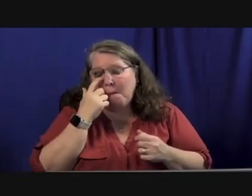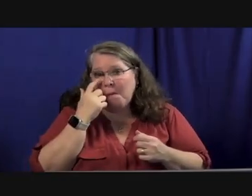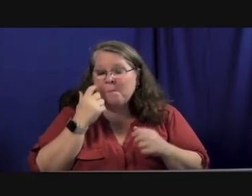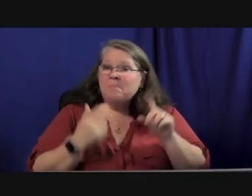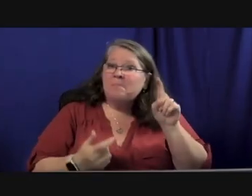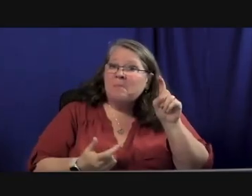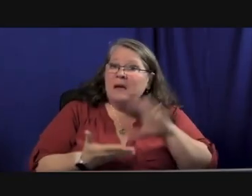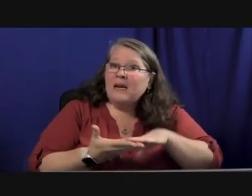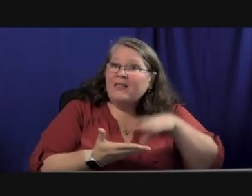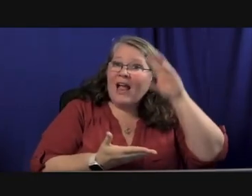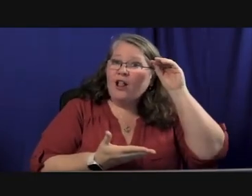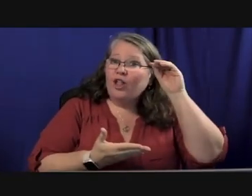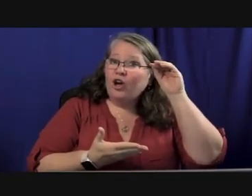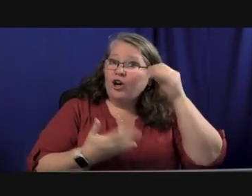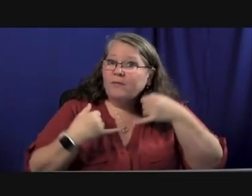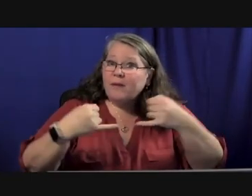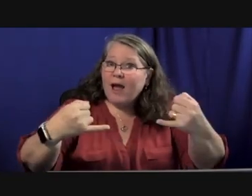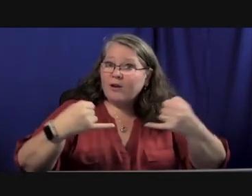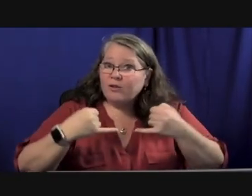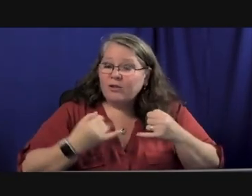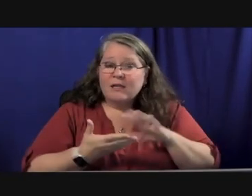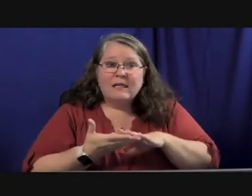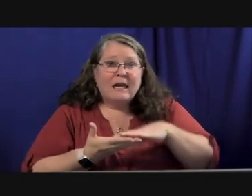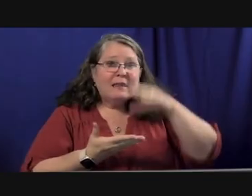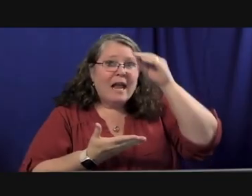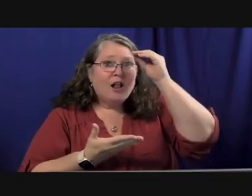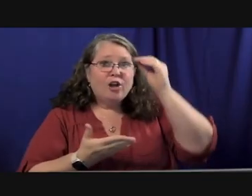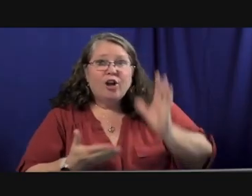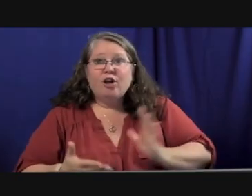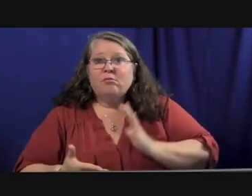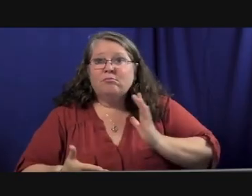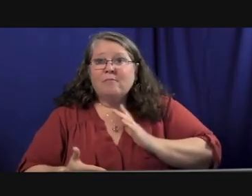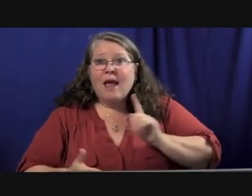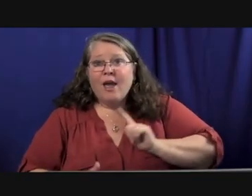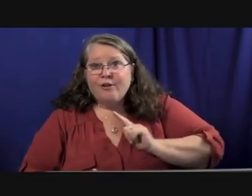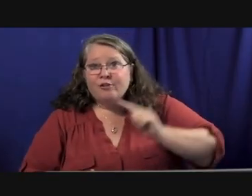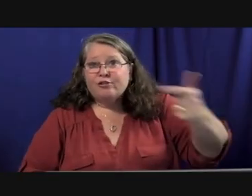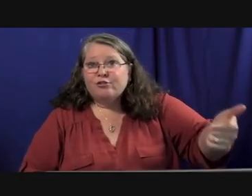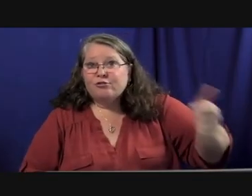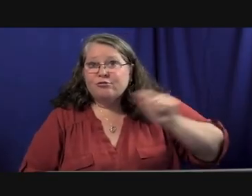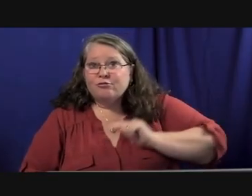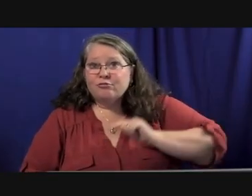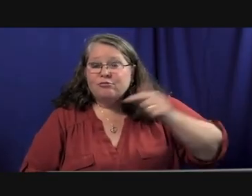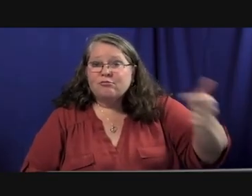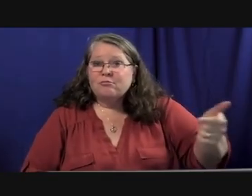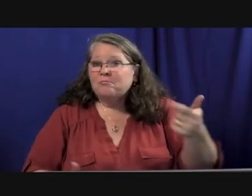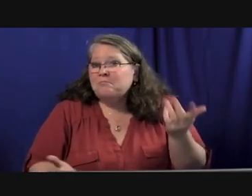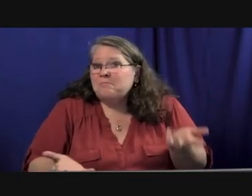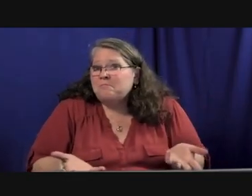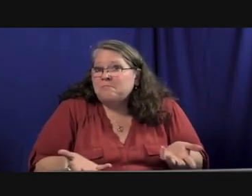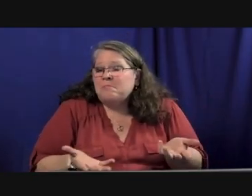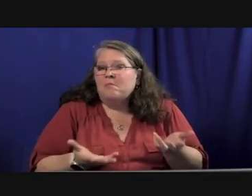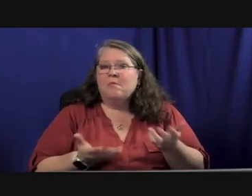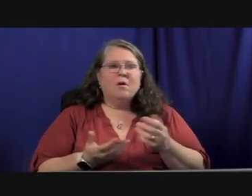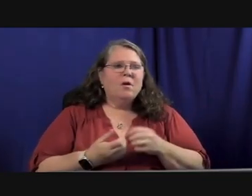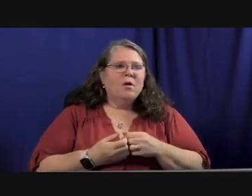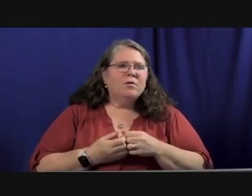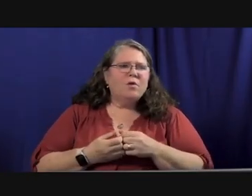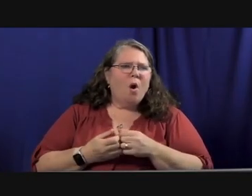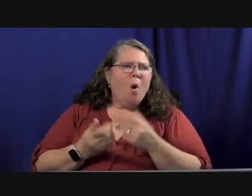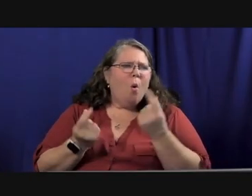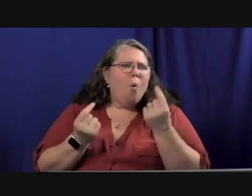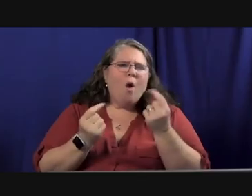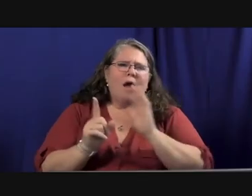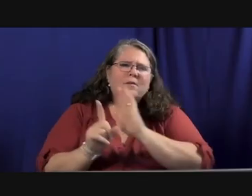with each other. So that's really exciting. So definitely have to learn those boundaries as far as formally,